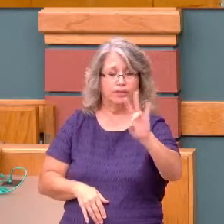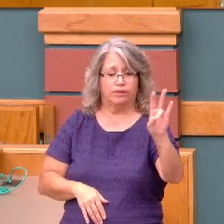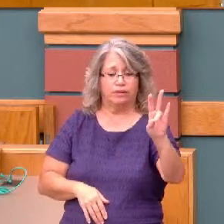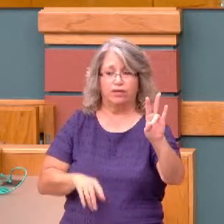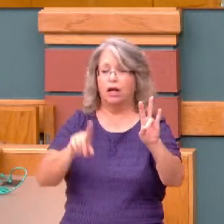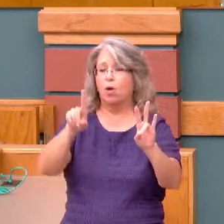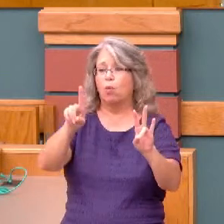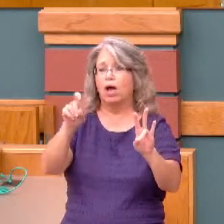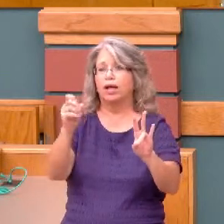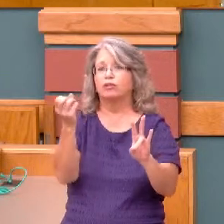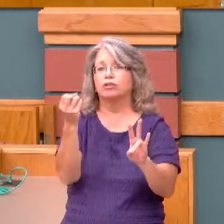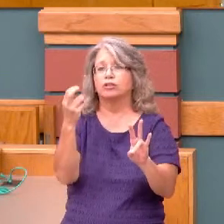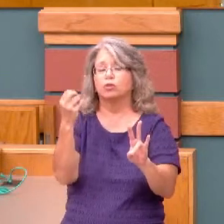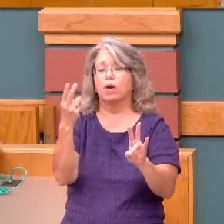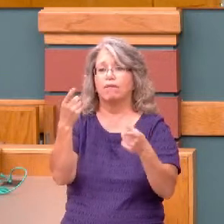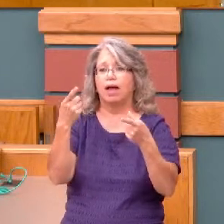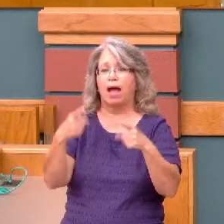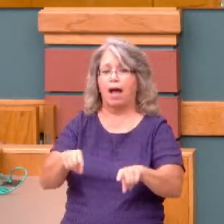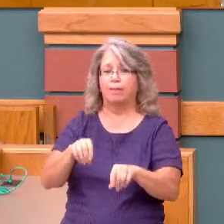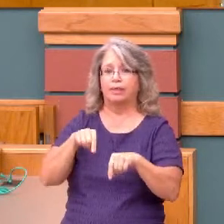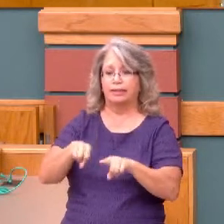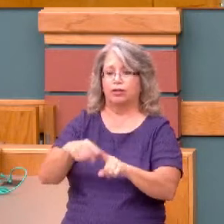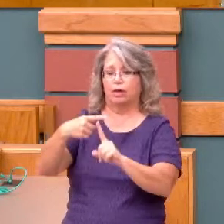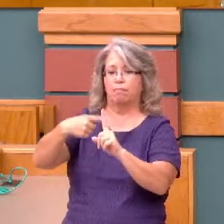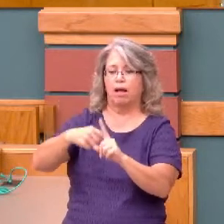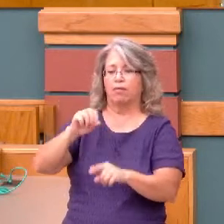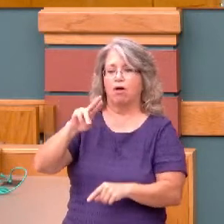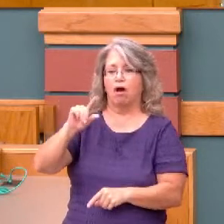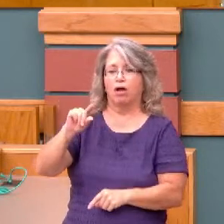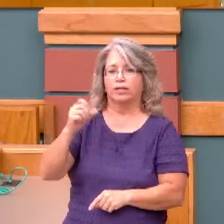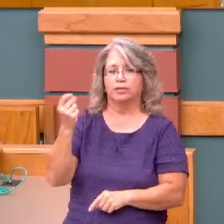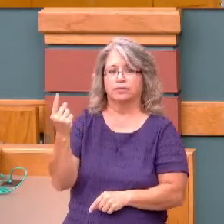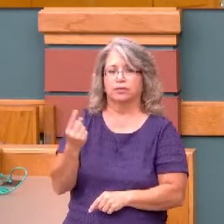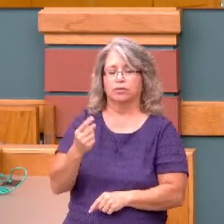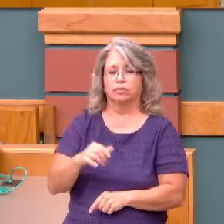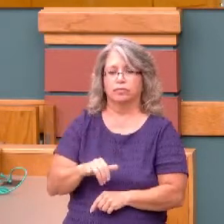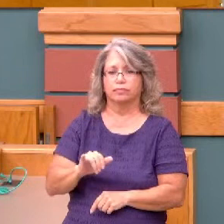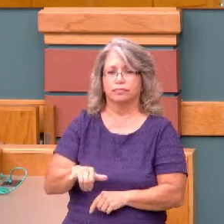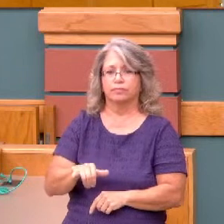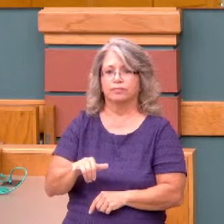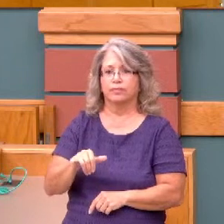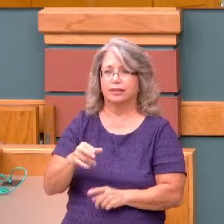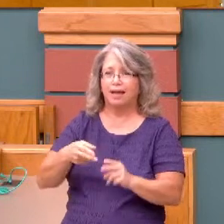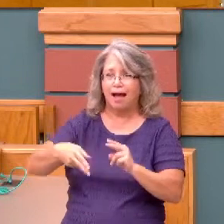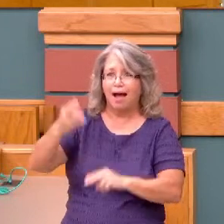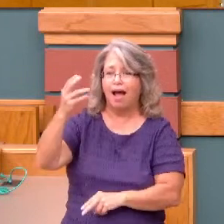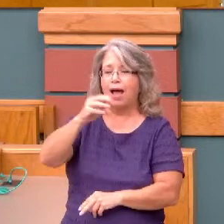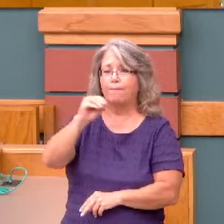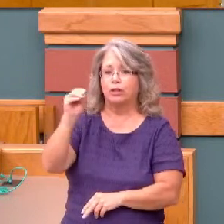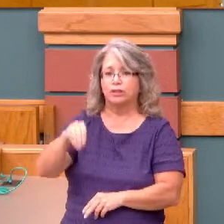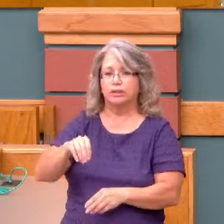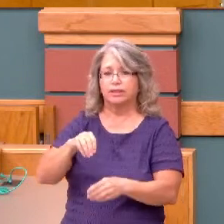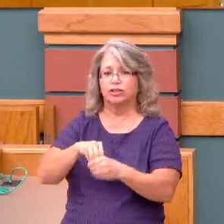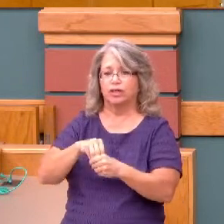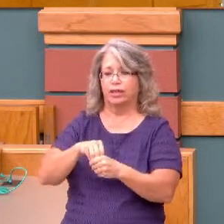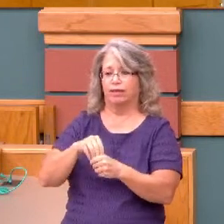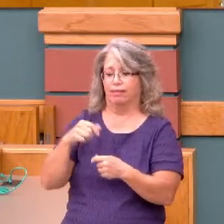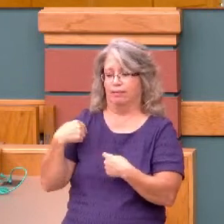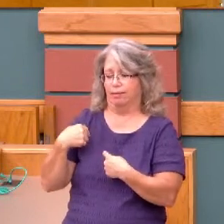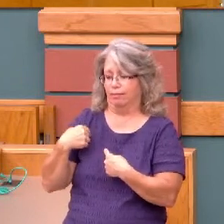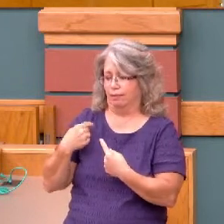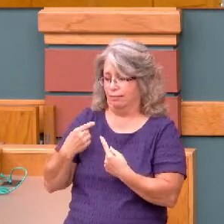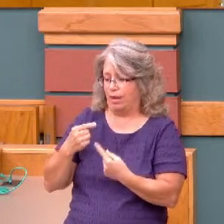of August alone. That's almost 11.5% of the deaths total have been in the first 25 days of